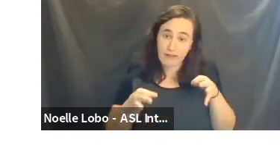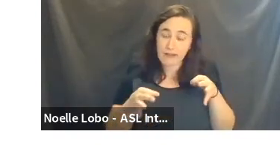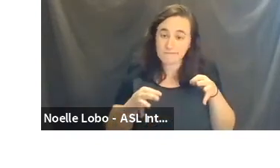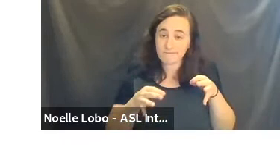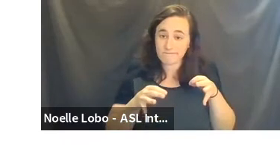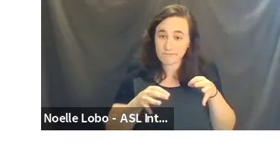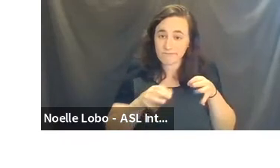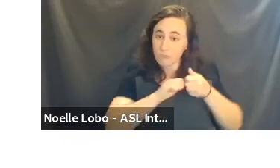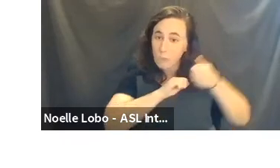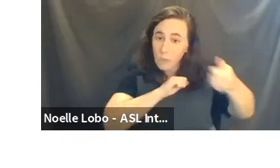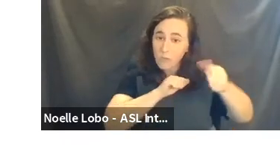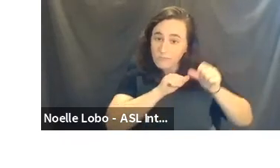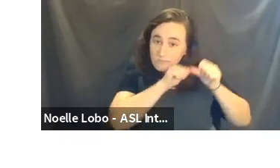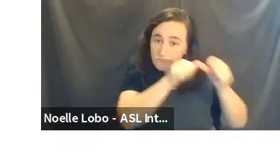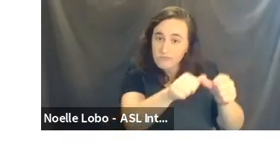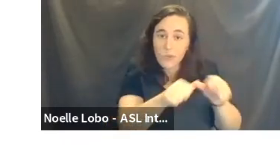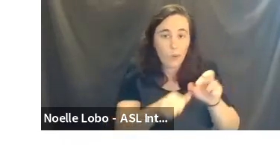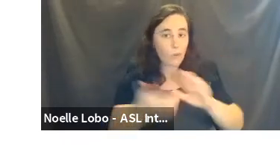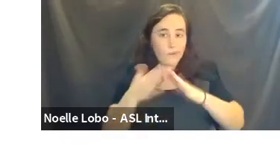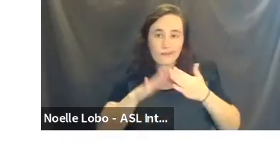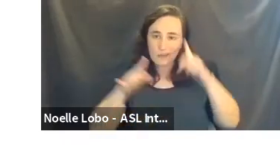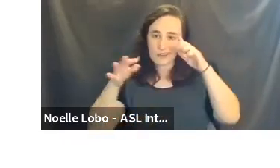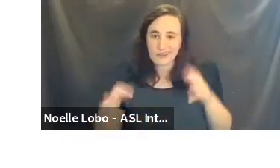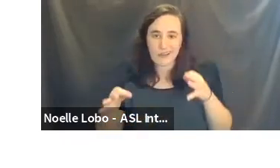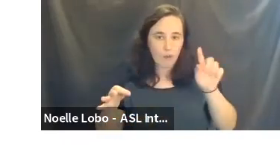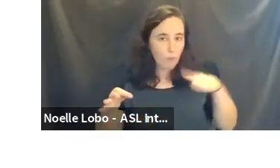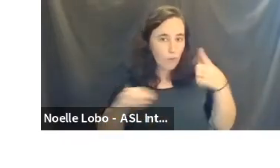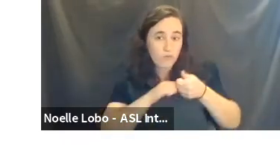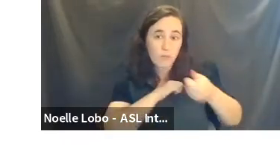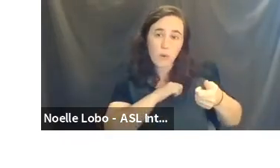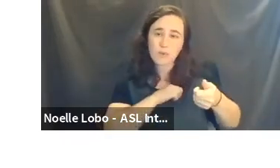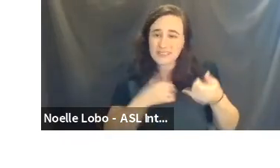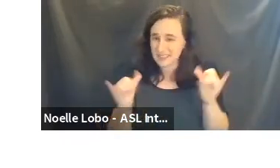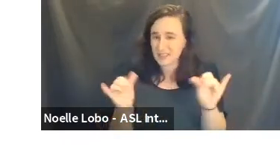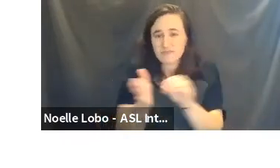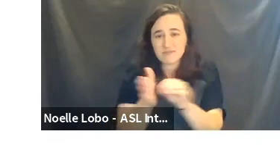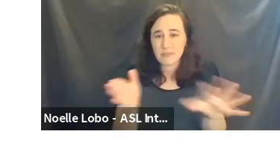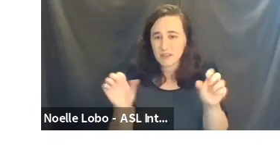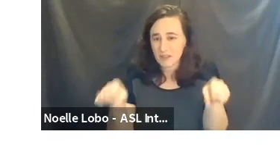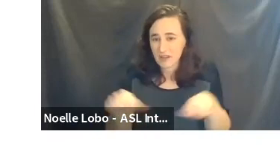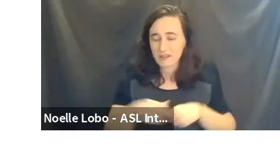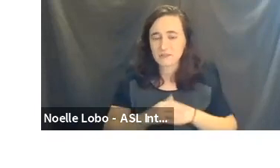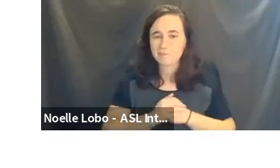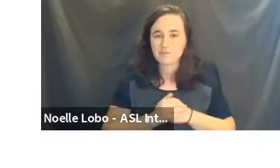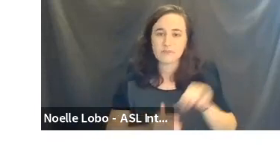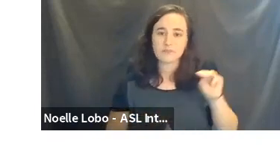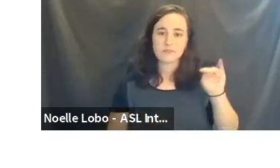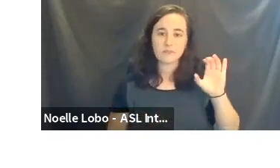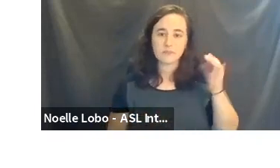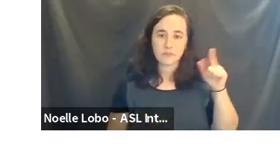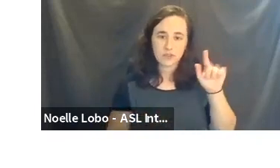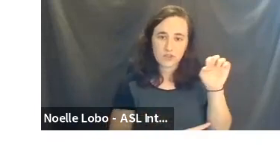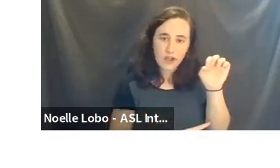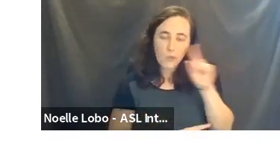you an option other than remote, that is costly too. And we'll hear from Michelle later on about, you know, some of